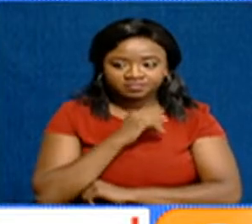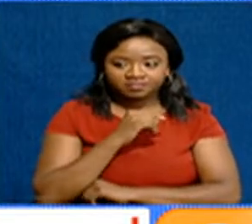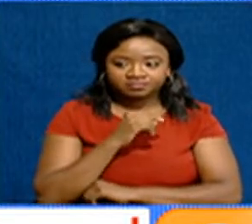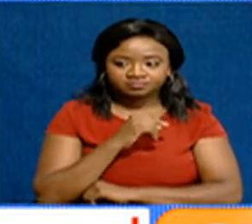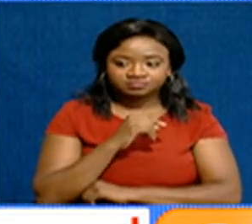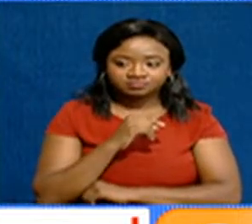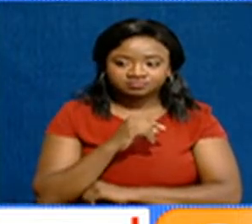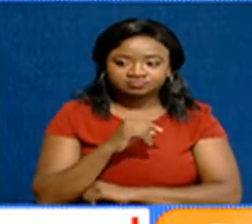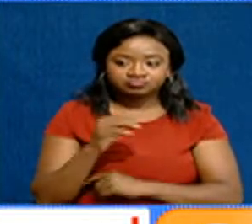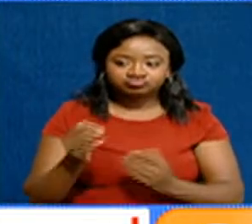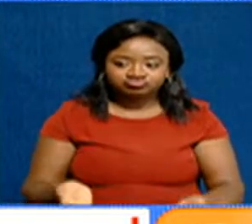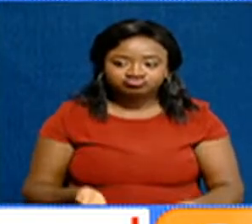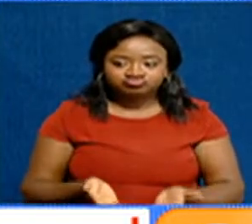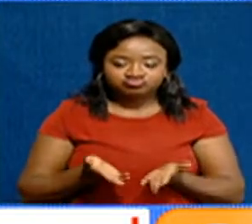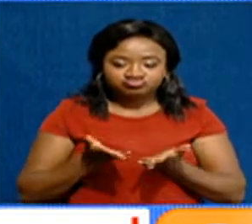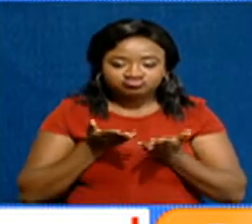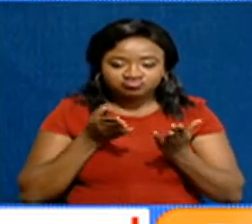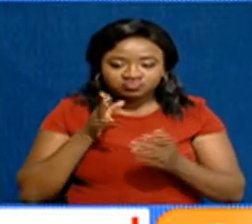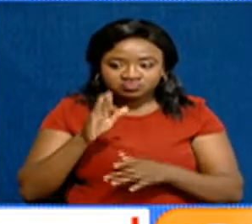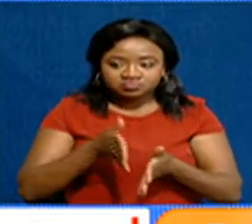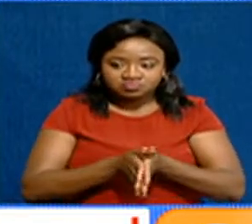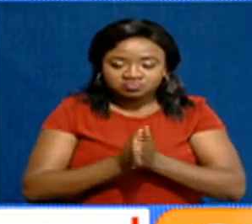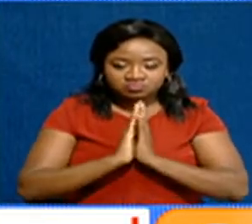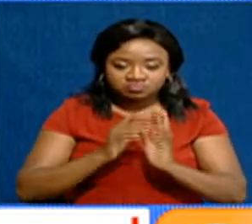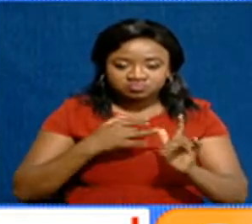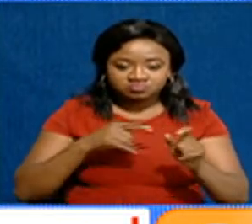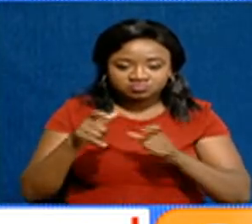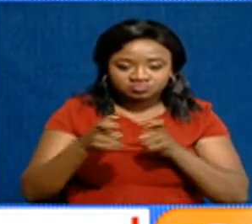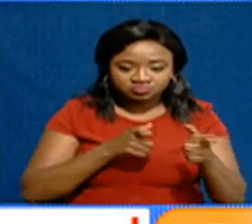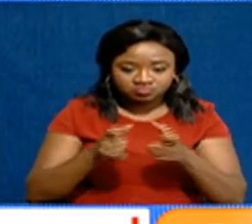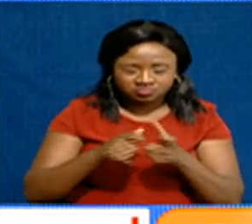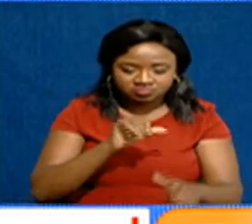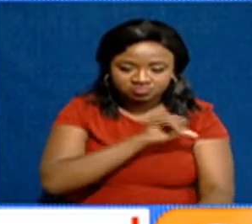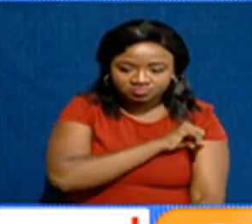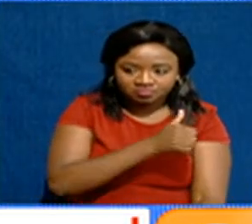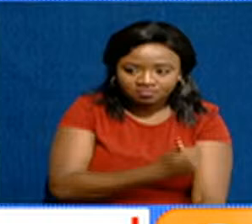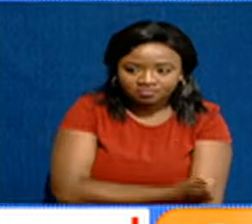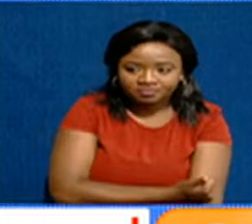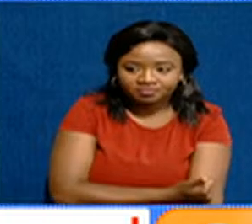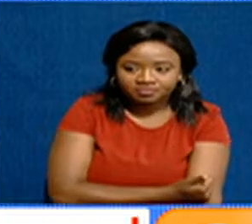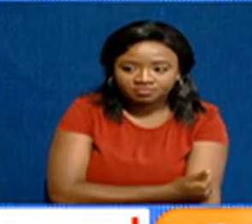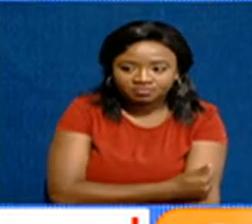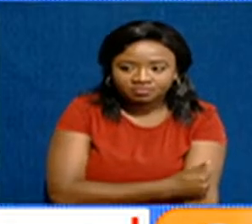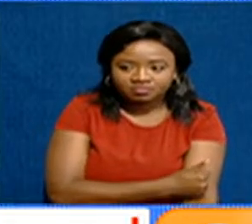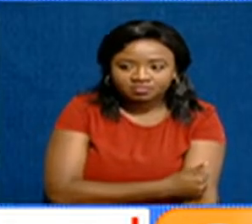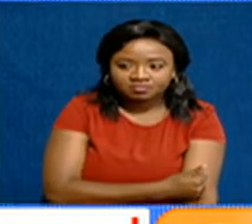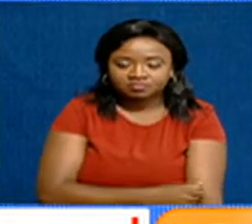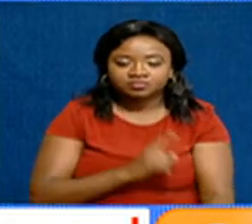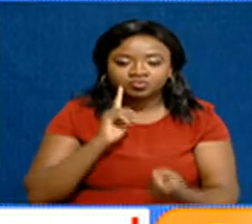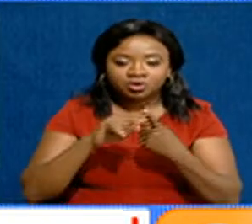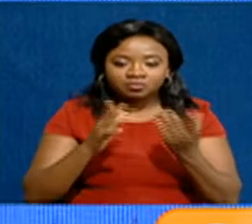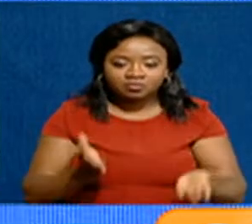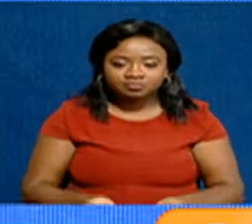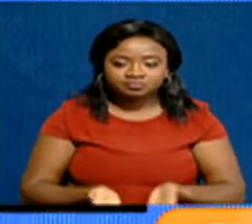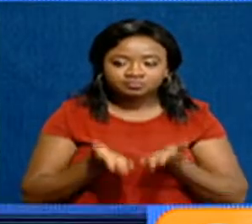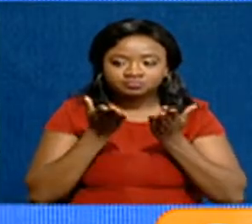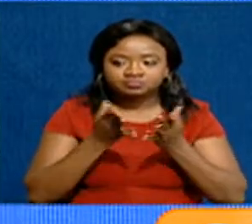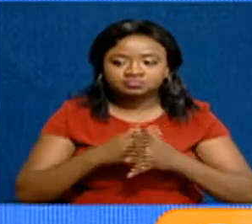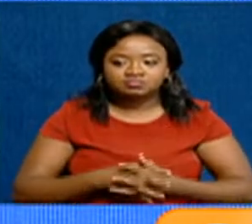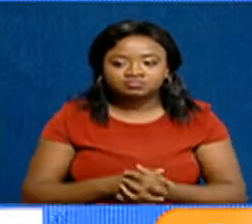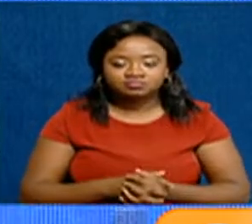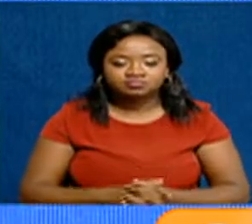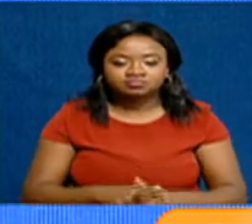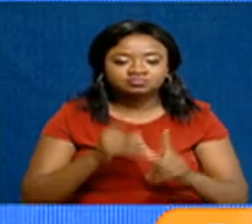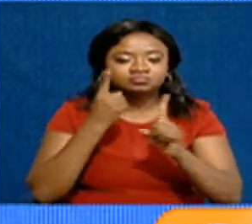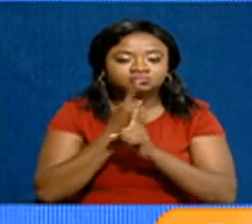its call for regulatory authorities to up their game. Some